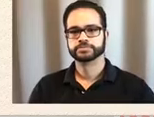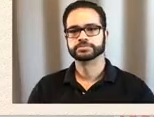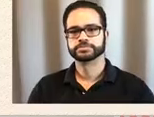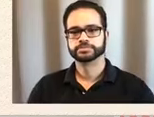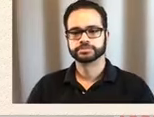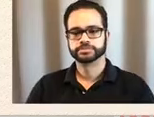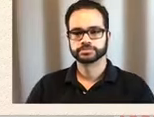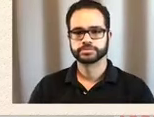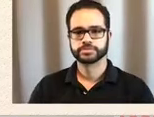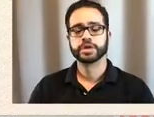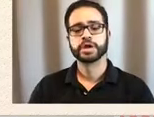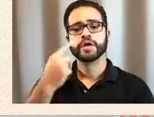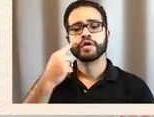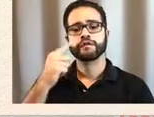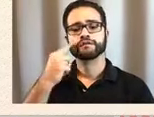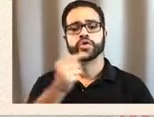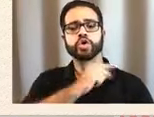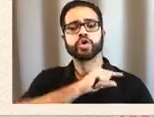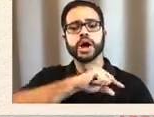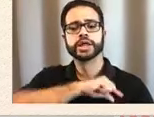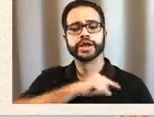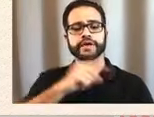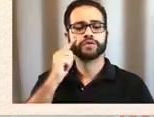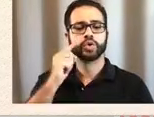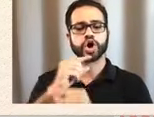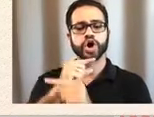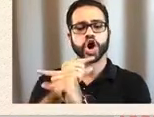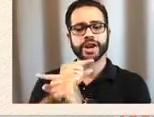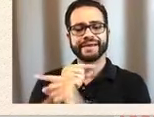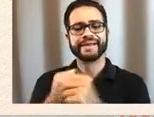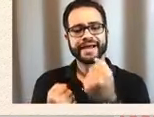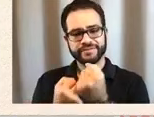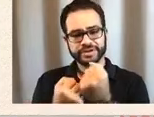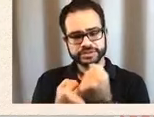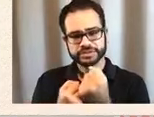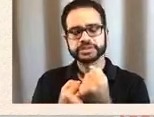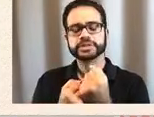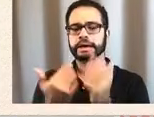guardian advocacy, again, the person has to have been diagnosed